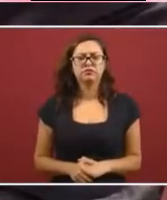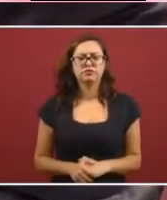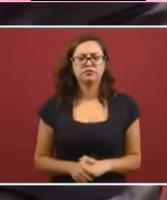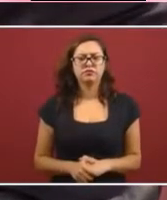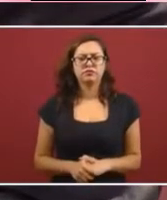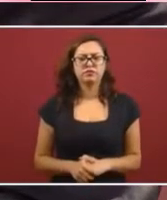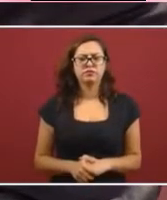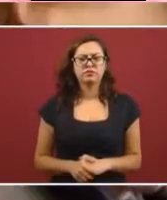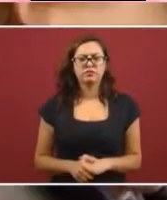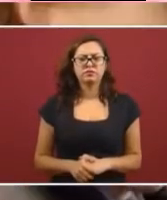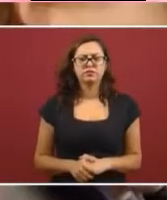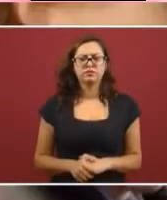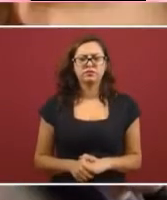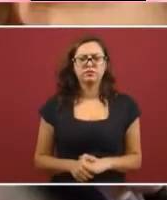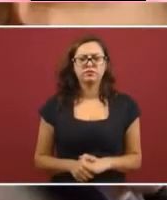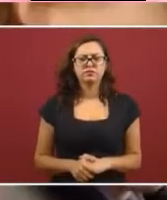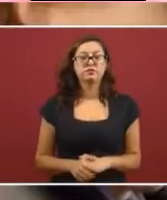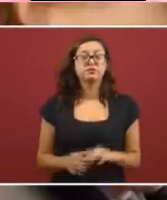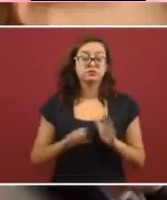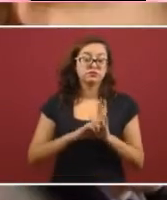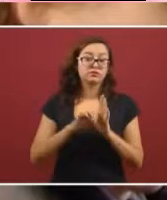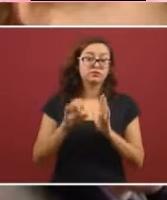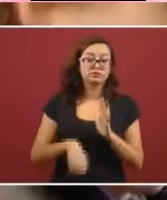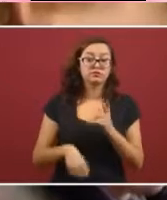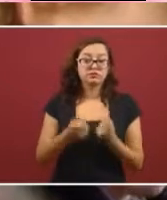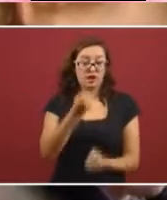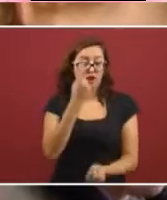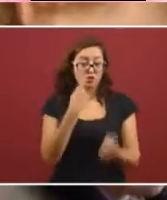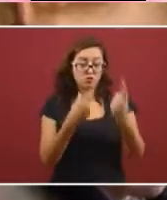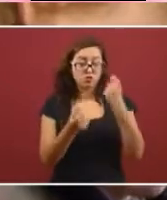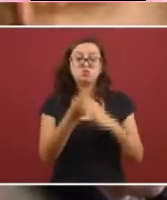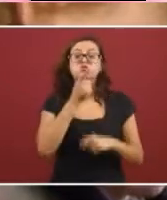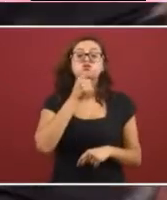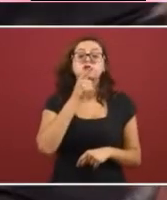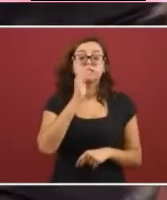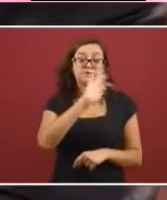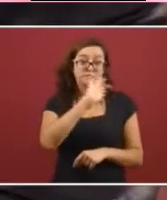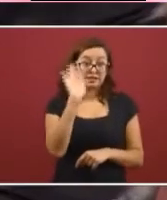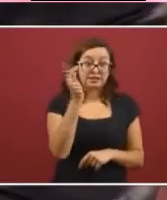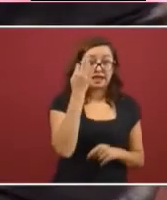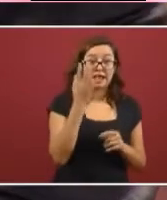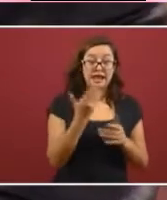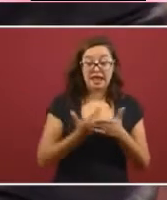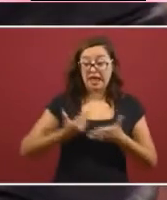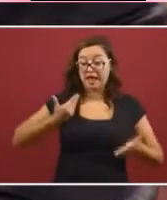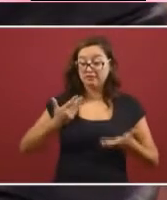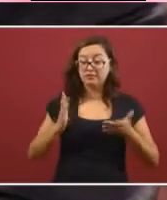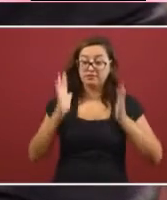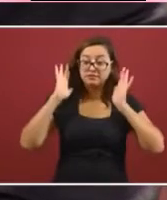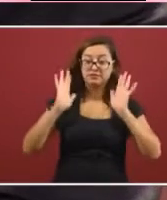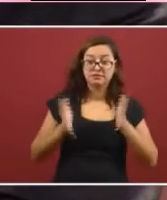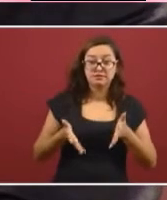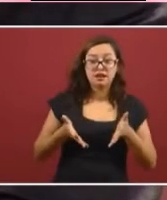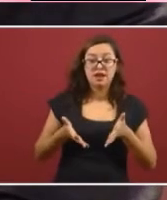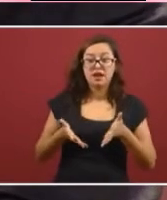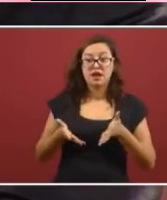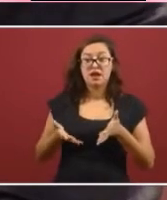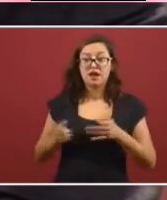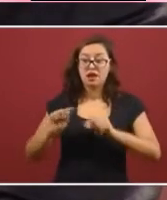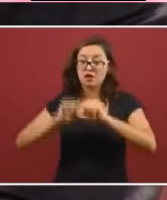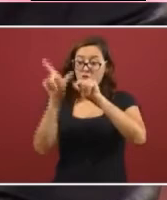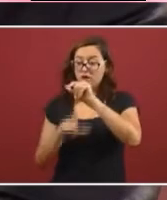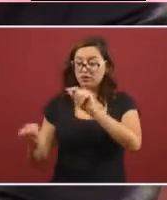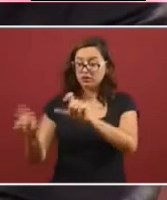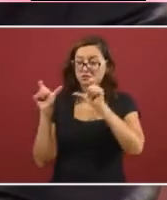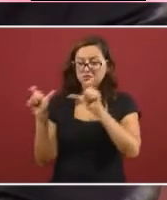there were some participants from the judicial police that were incorporated